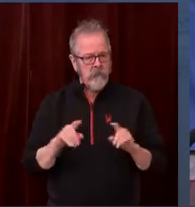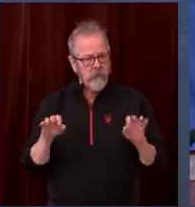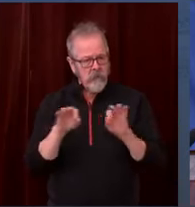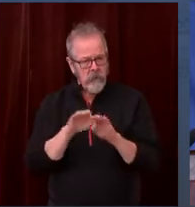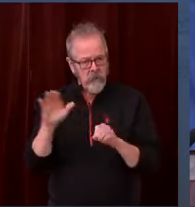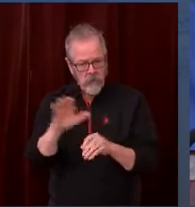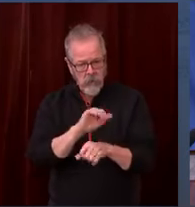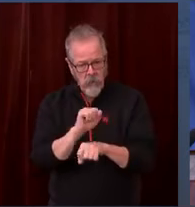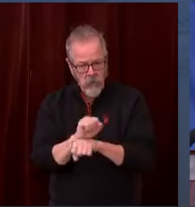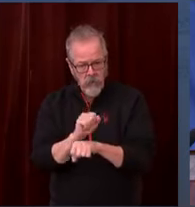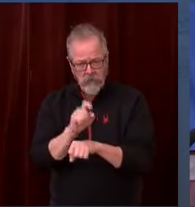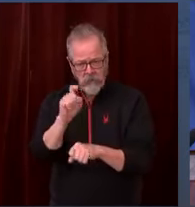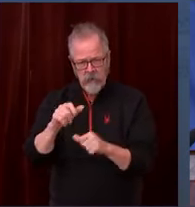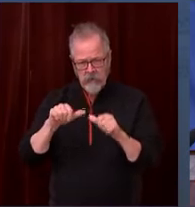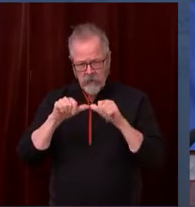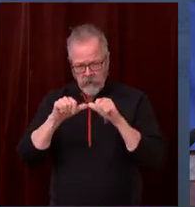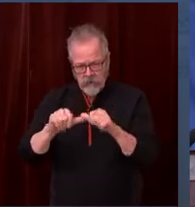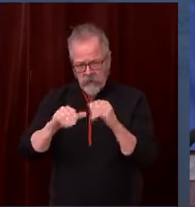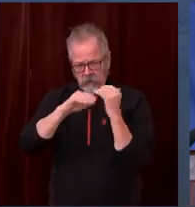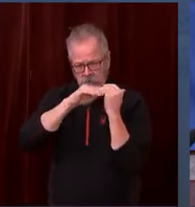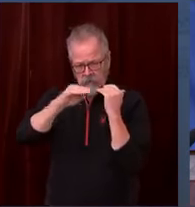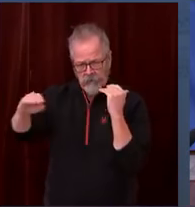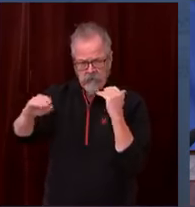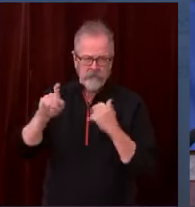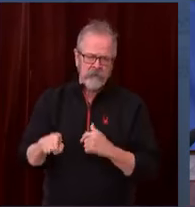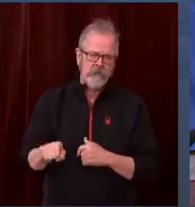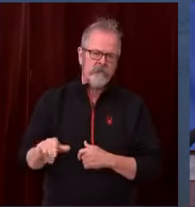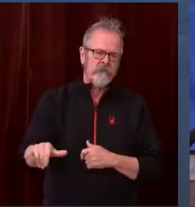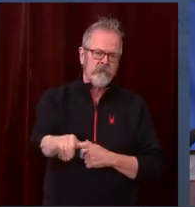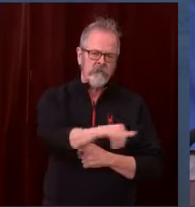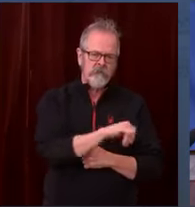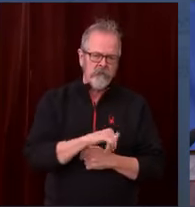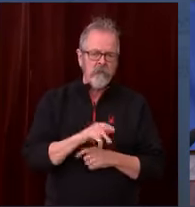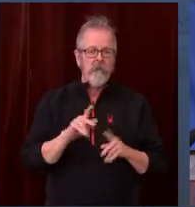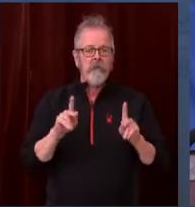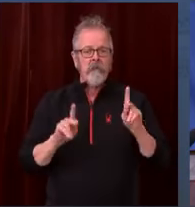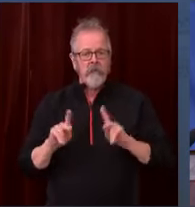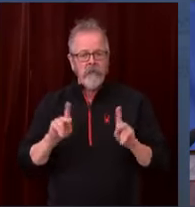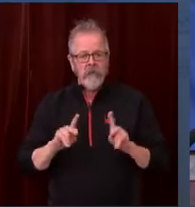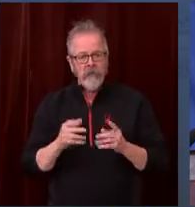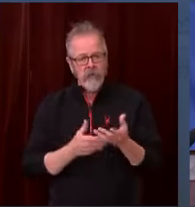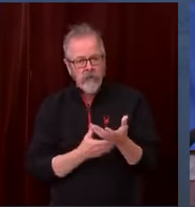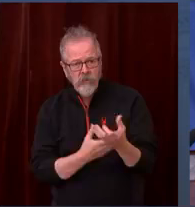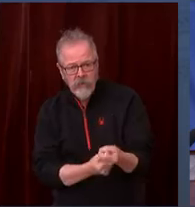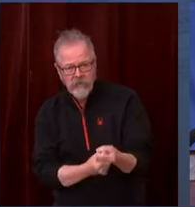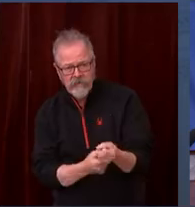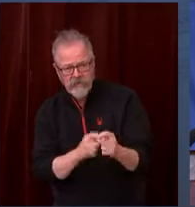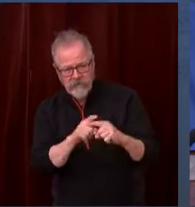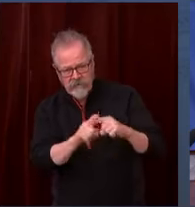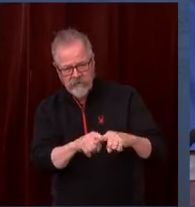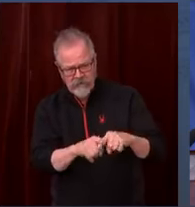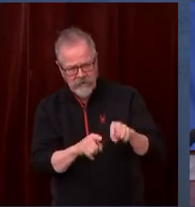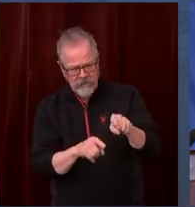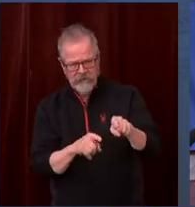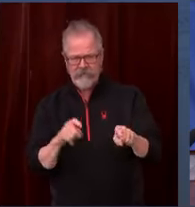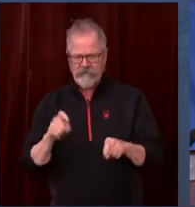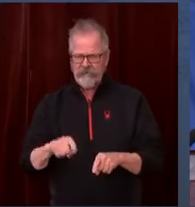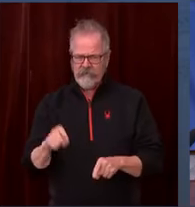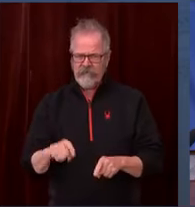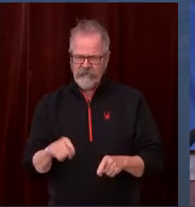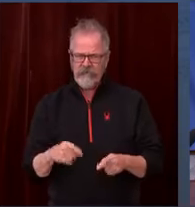this precarious moment. Lives and livelihoods depend on our best performance, and that's what we need to